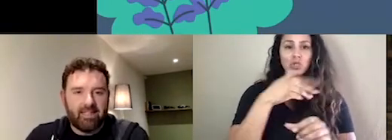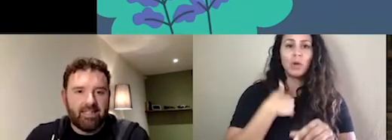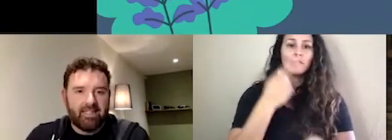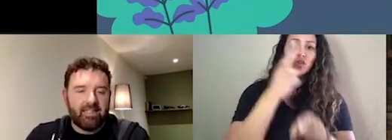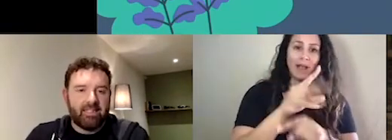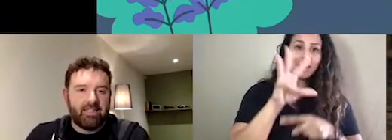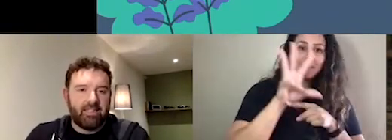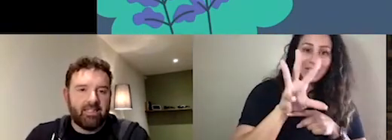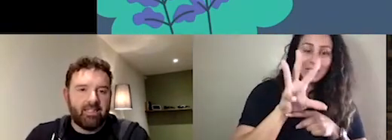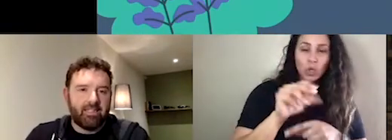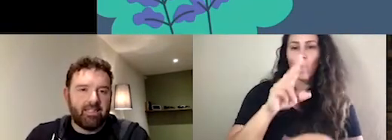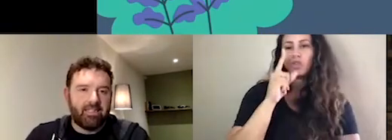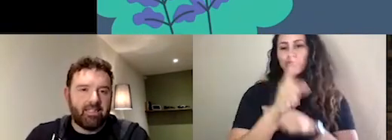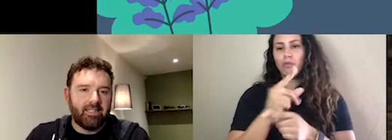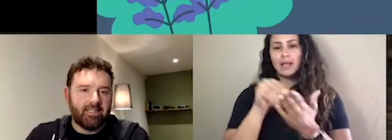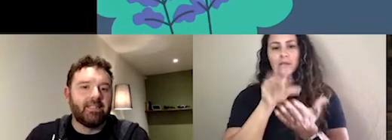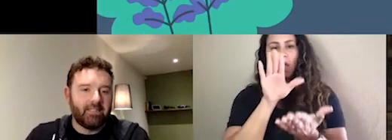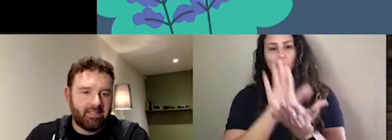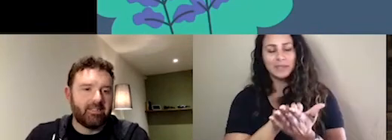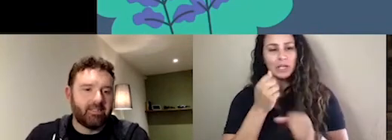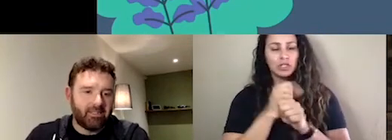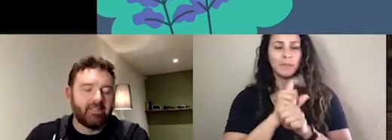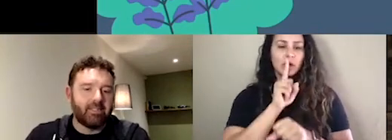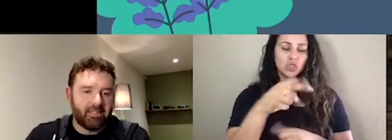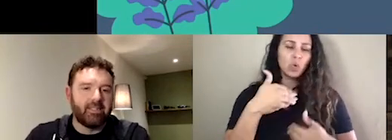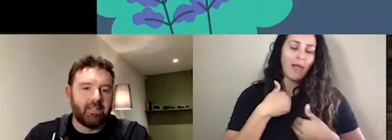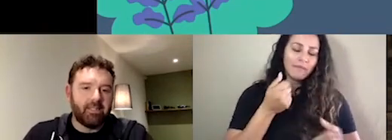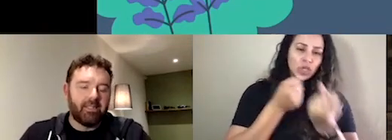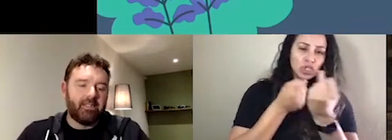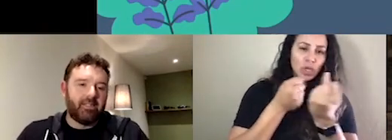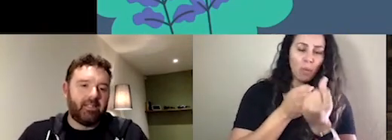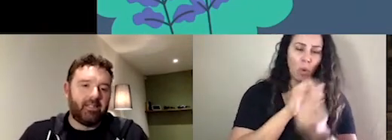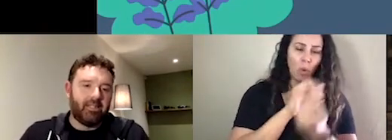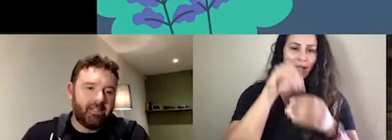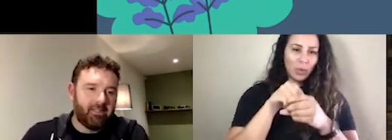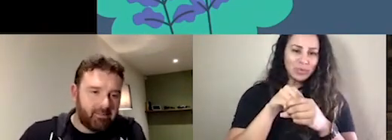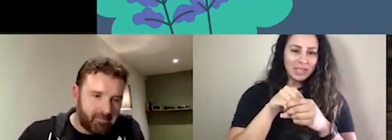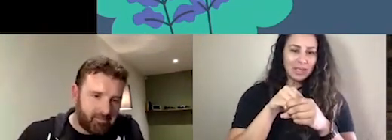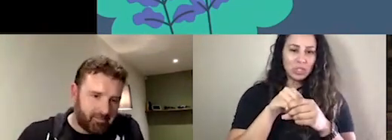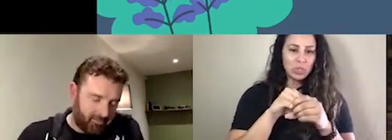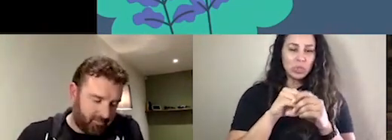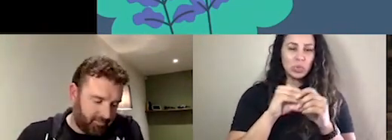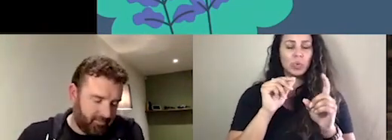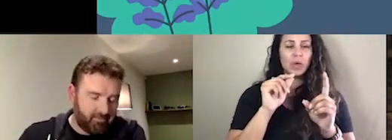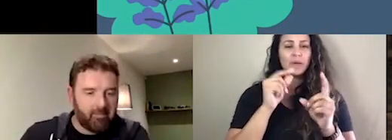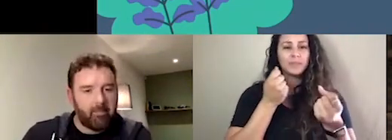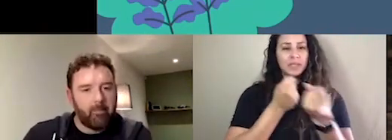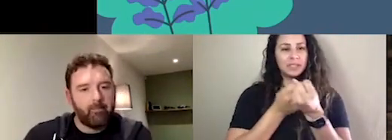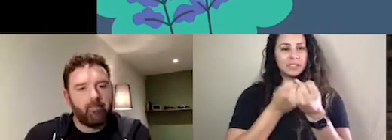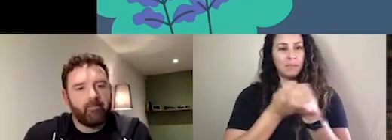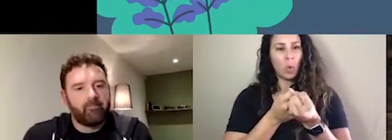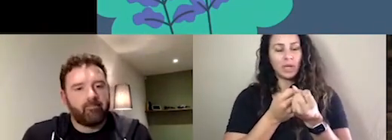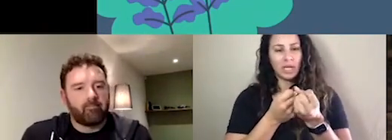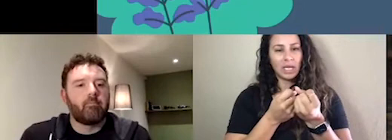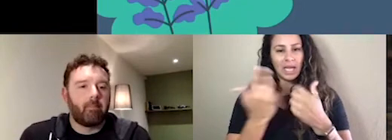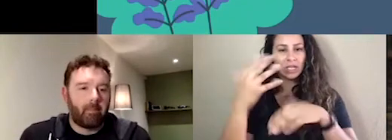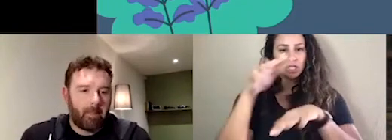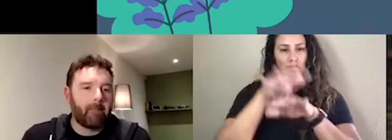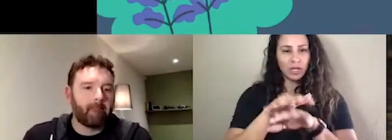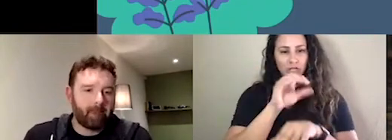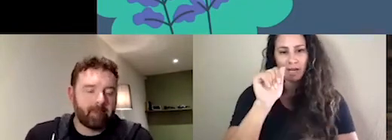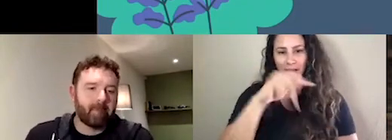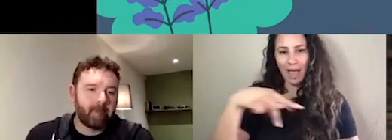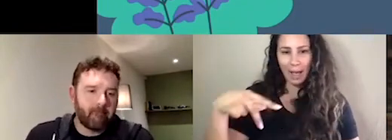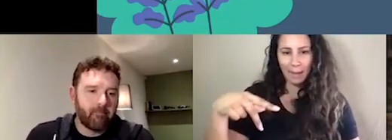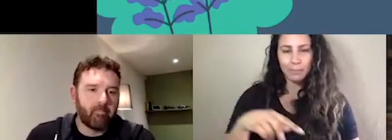sure you have documentation, make sure you have the support that goes into supporting an integration in an app.